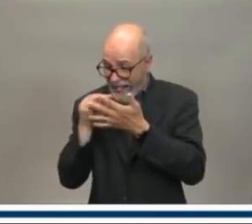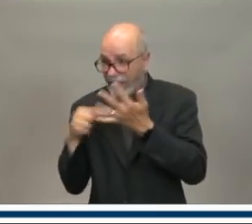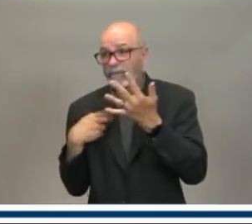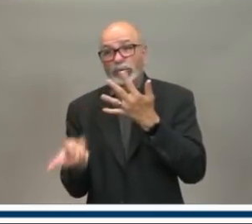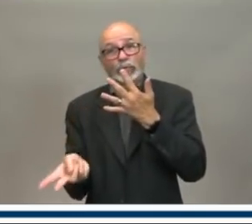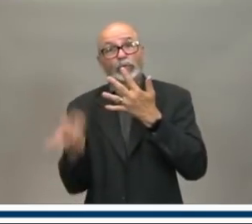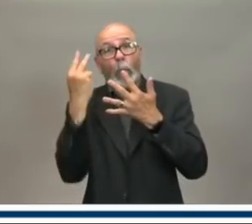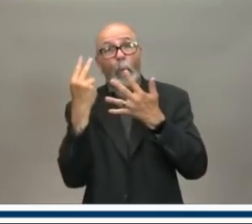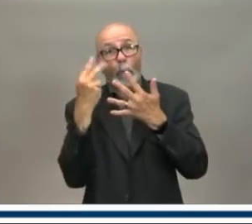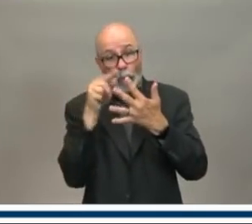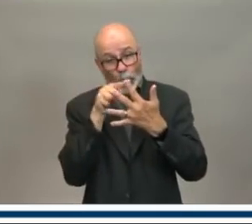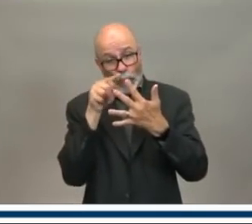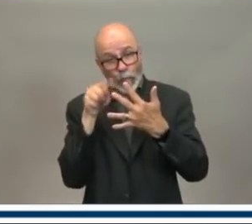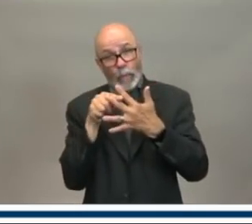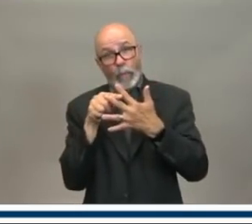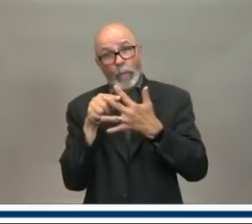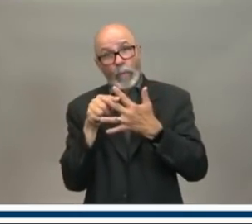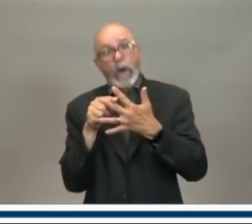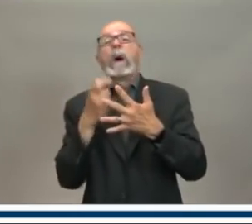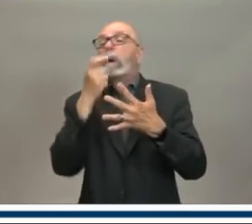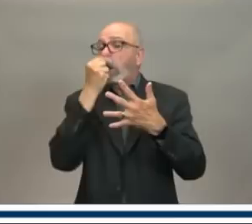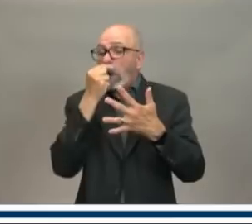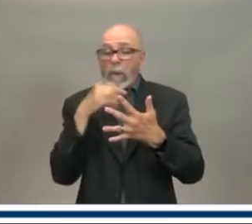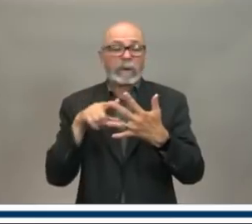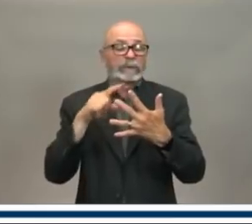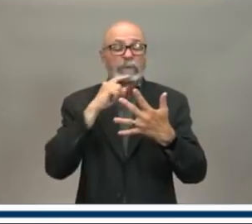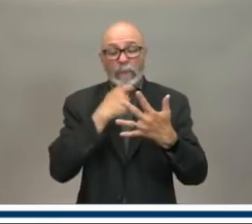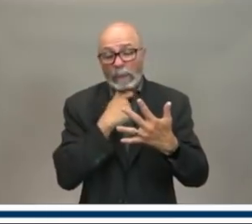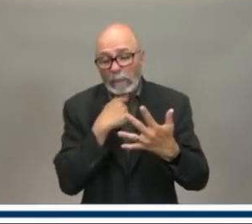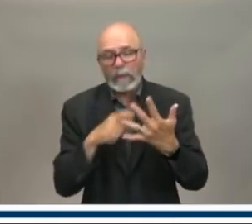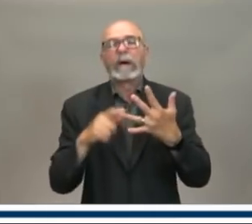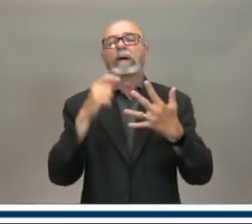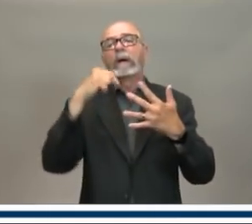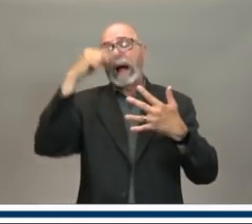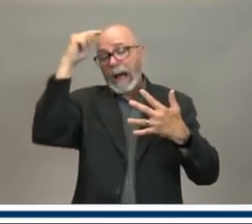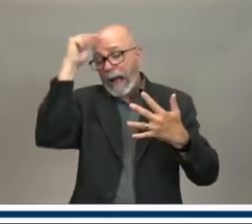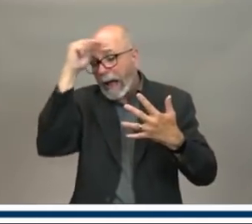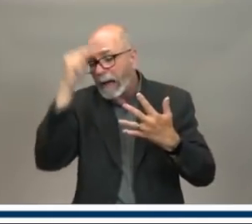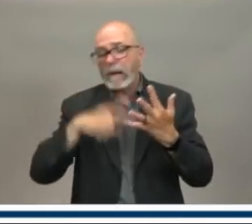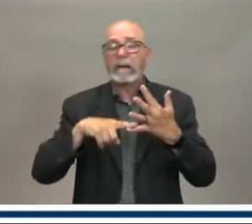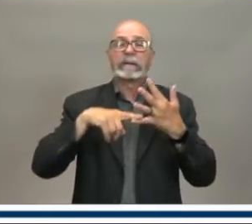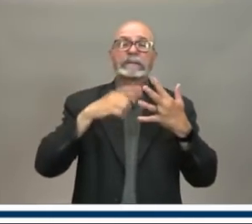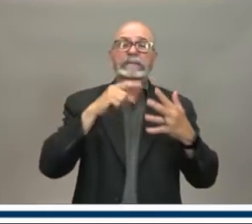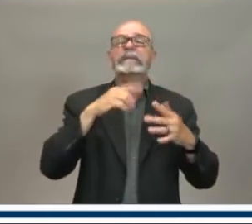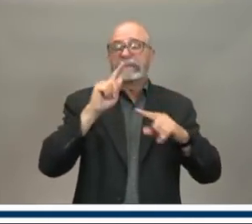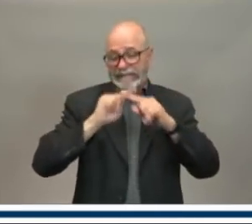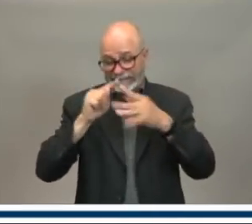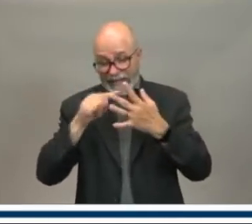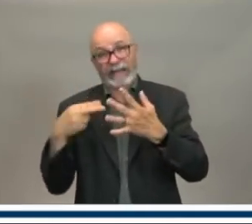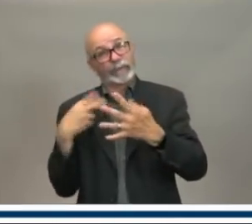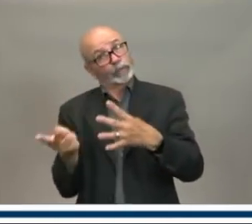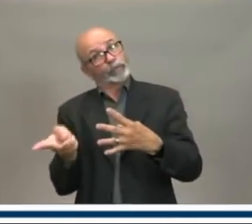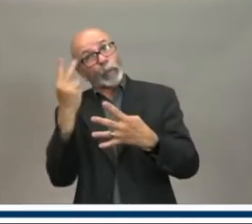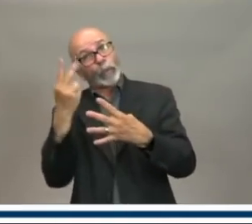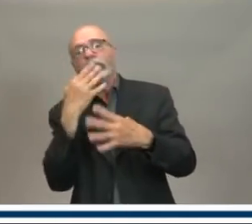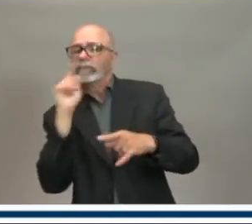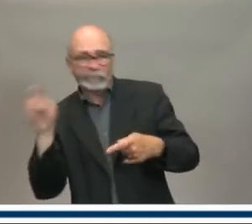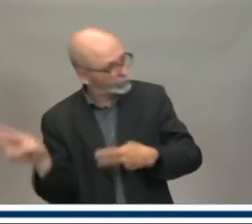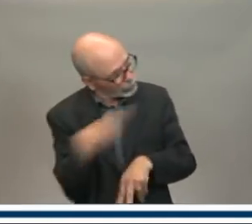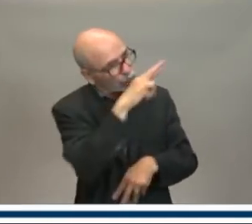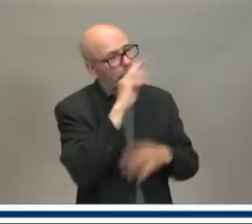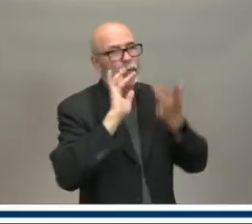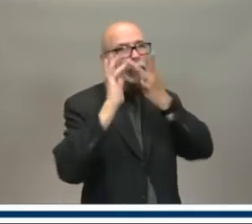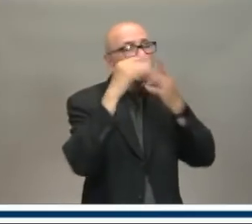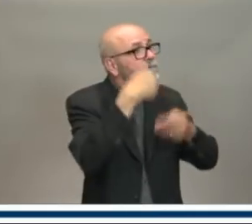a headache, runny nose, or sore throat, please, if you have those symptoms, do the online 811 assessment, or if you don't have